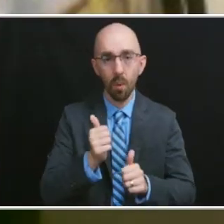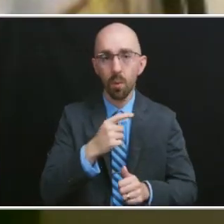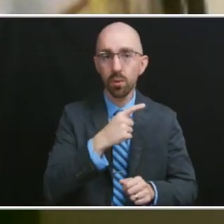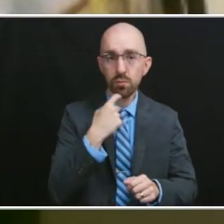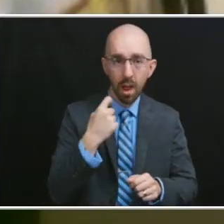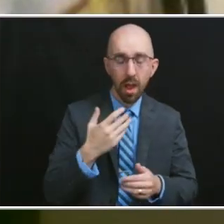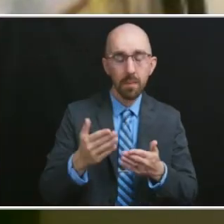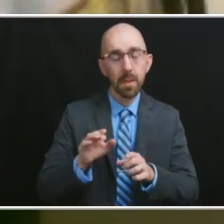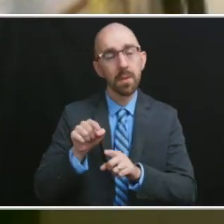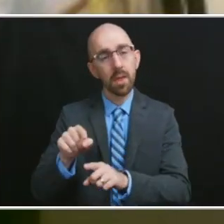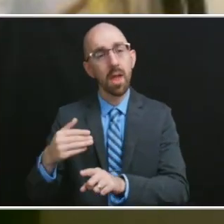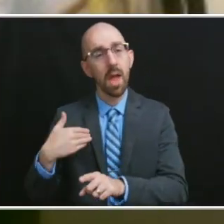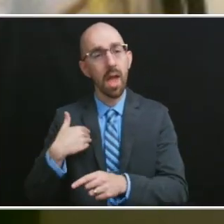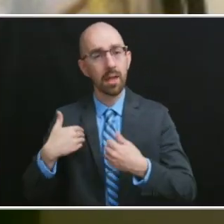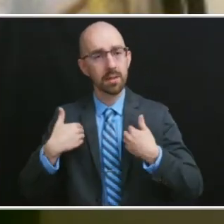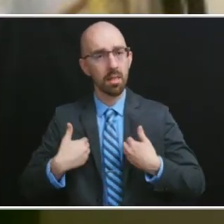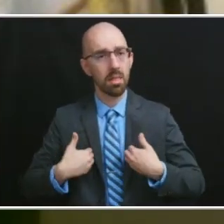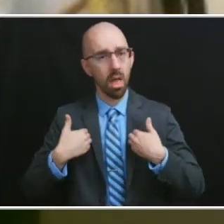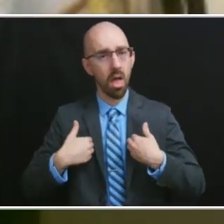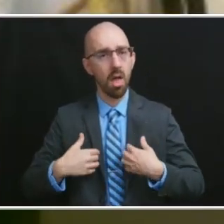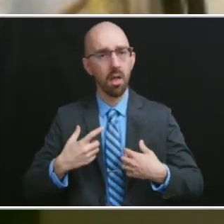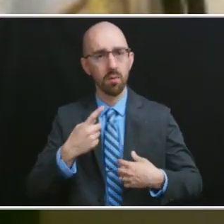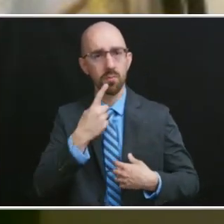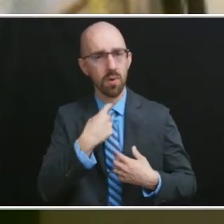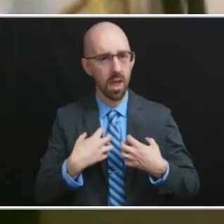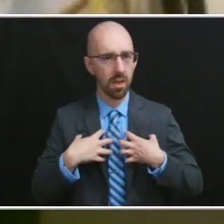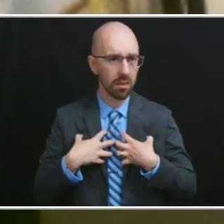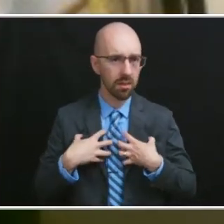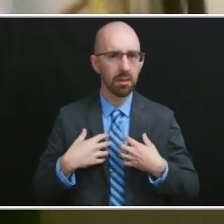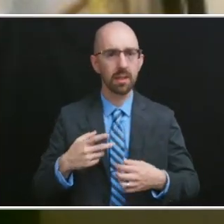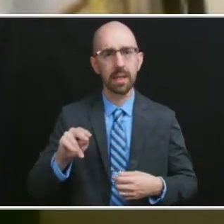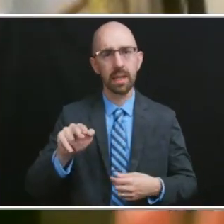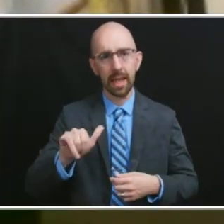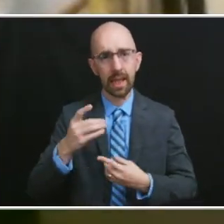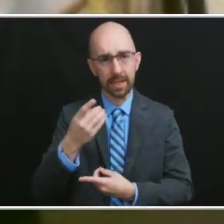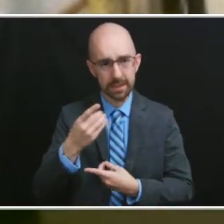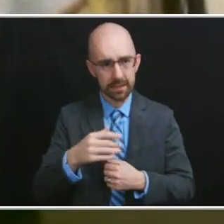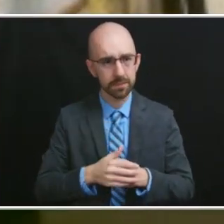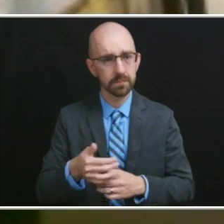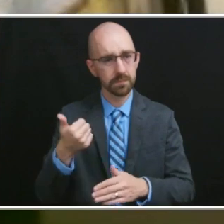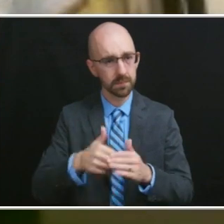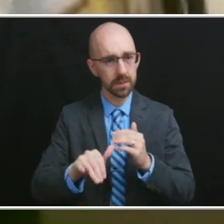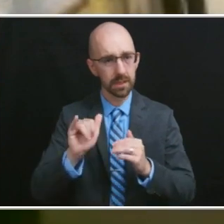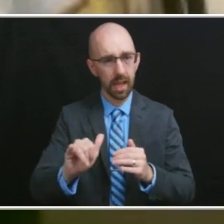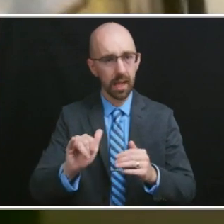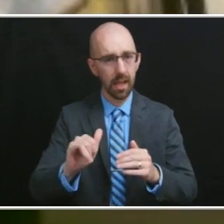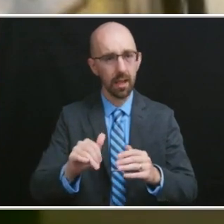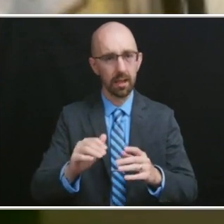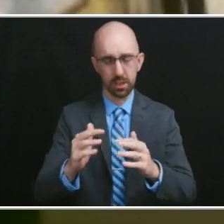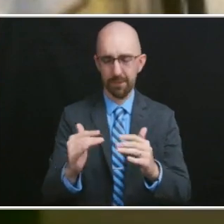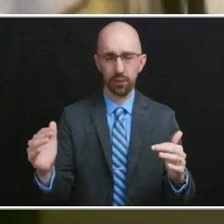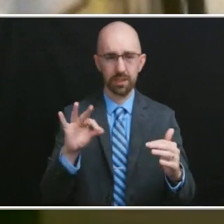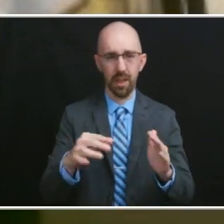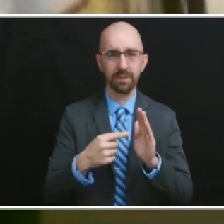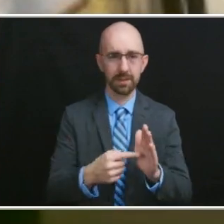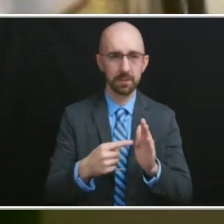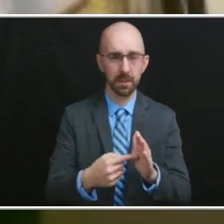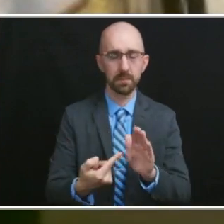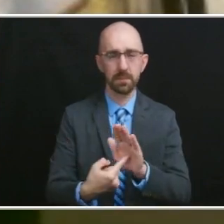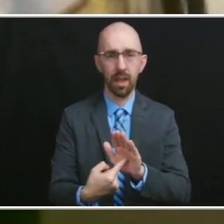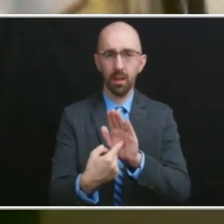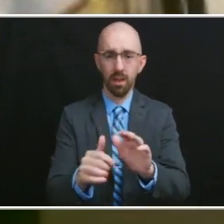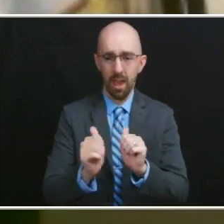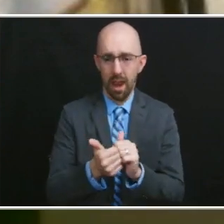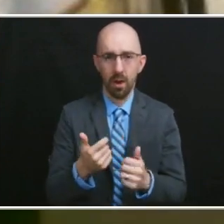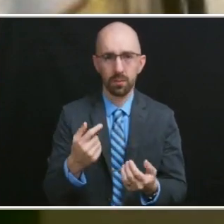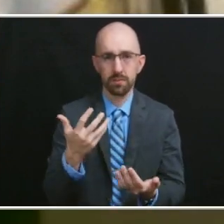might have severe lung inflammation or kidney disease. Underneath that diversity of clinical symptoms and presentations,